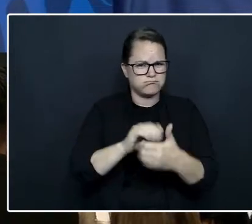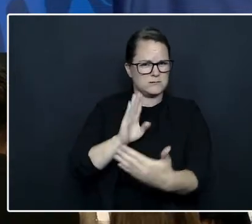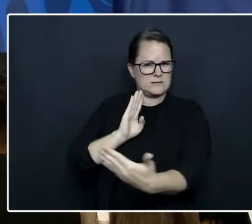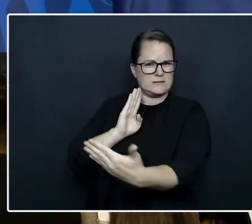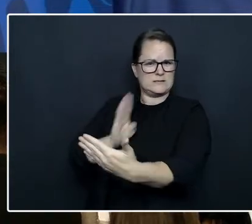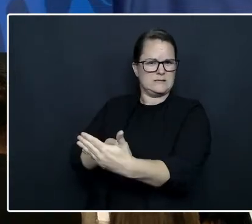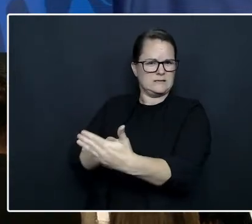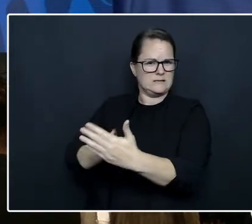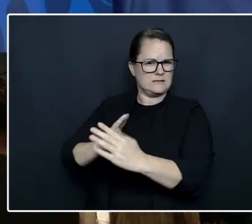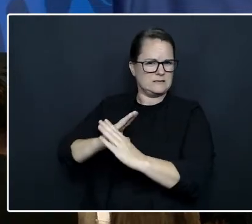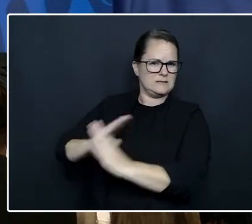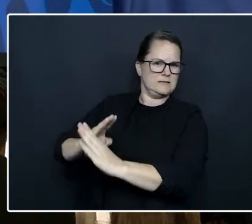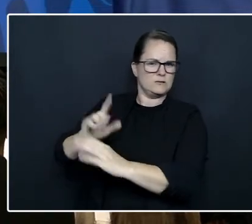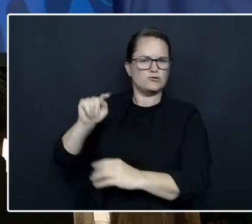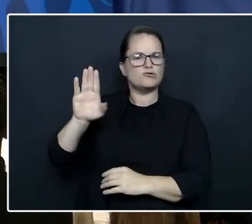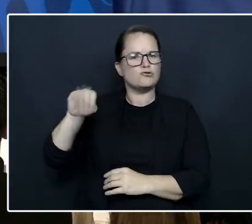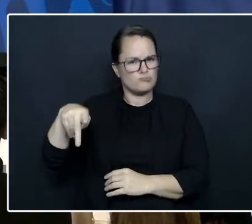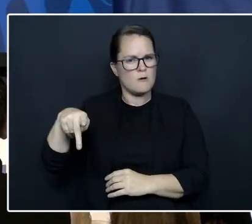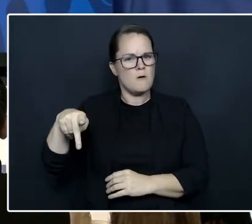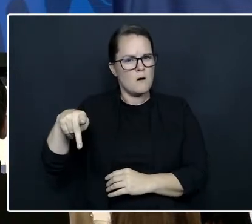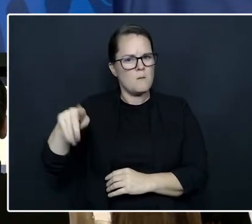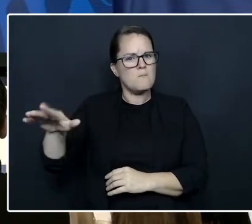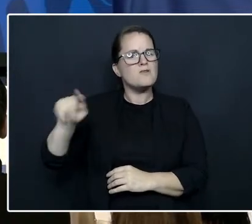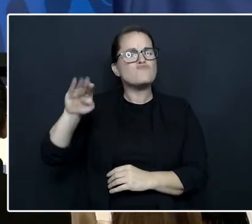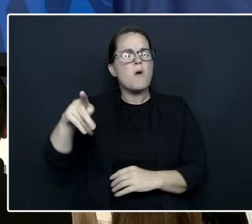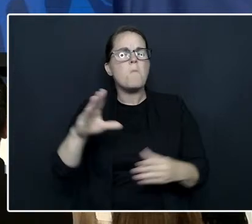don't belong here. We built this